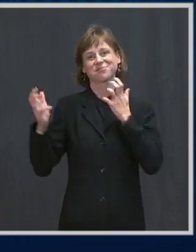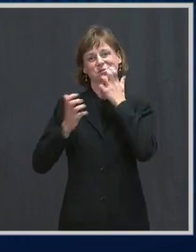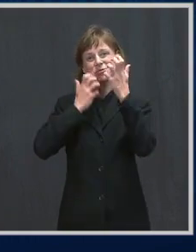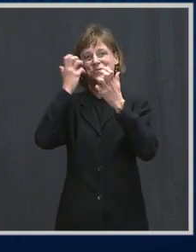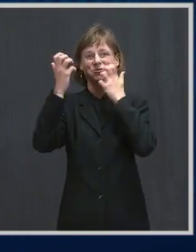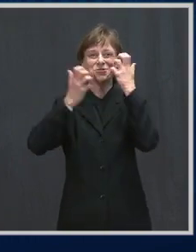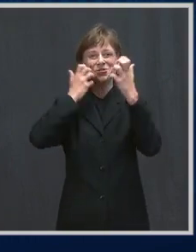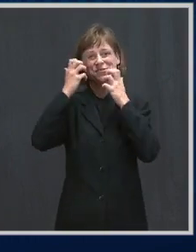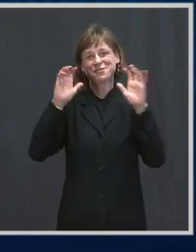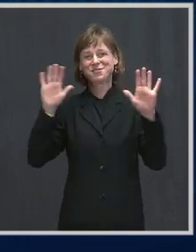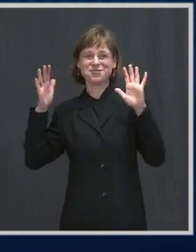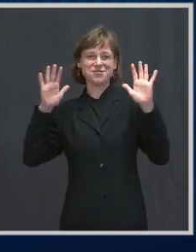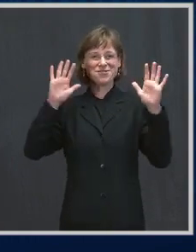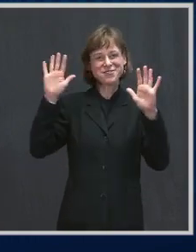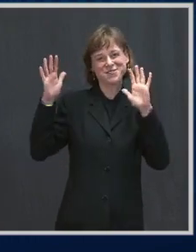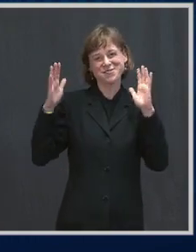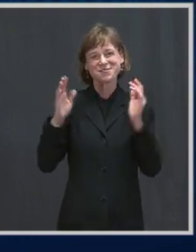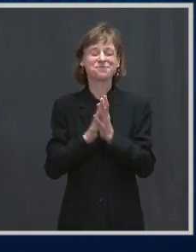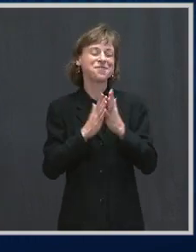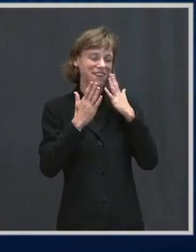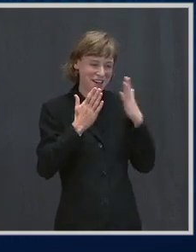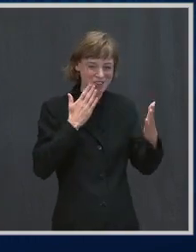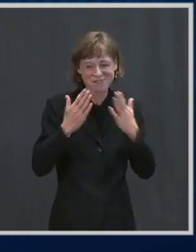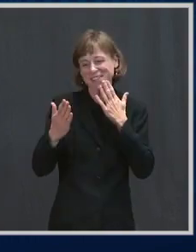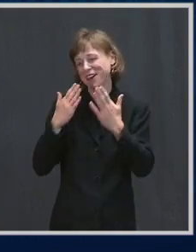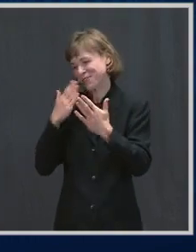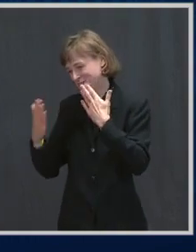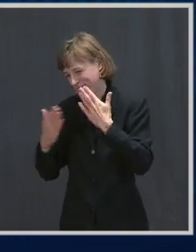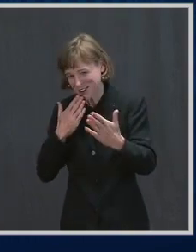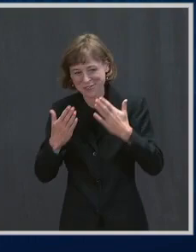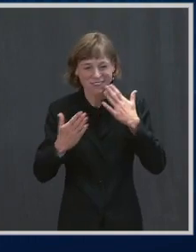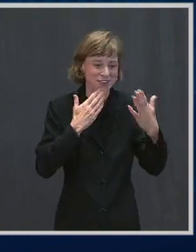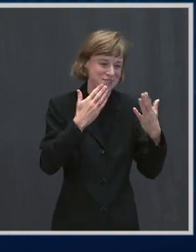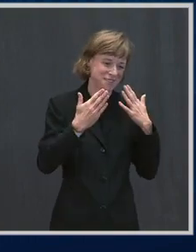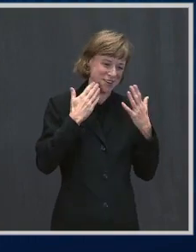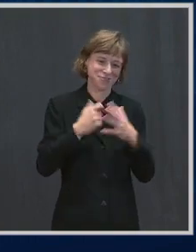Thank you. Thank you, thank you, thank you.